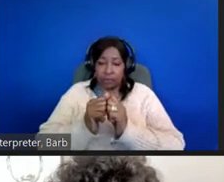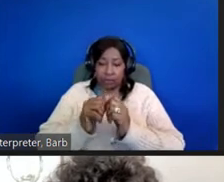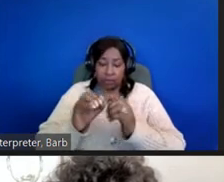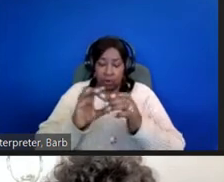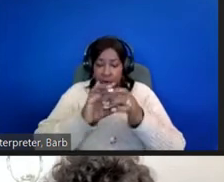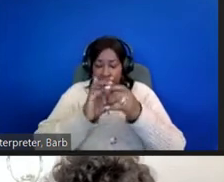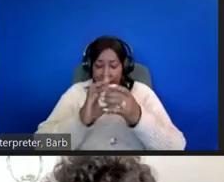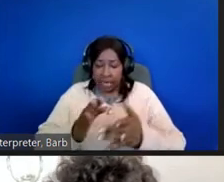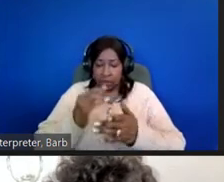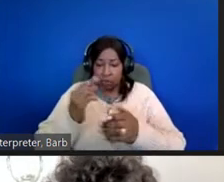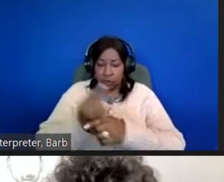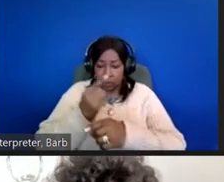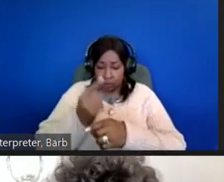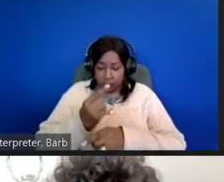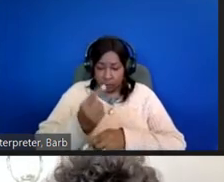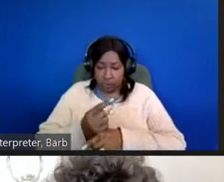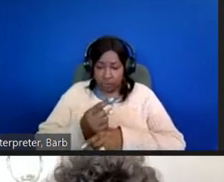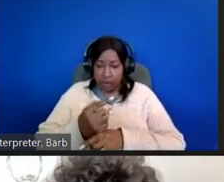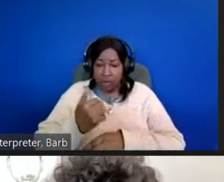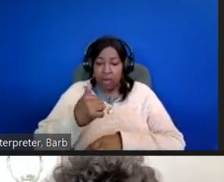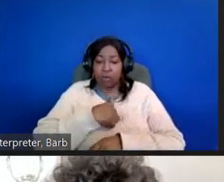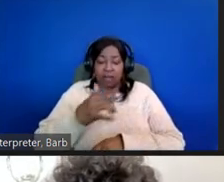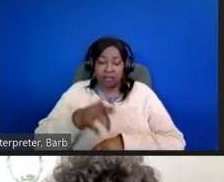we should be able to have both projects happening